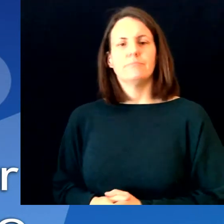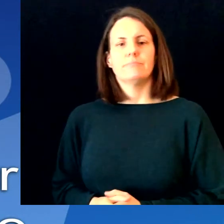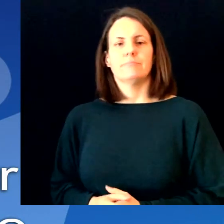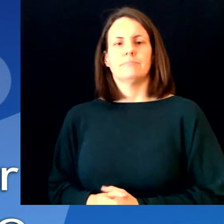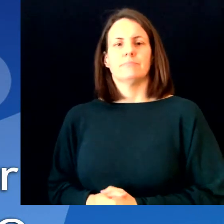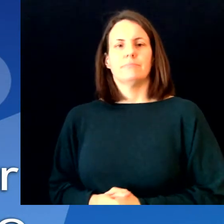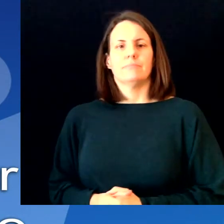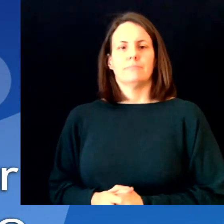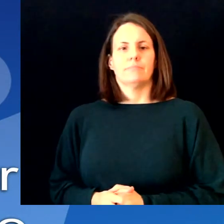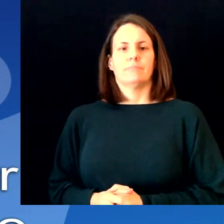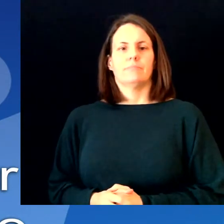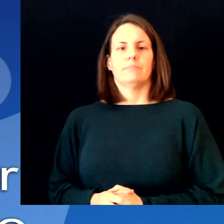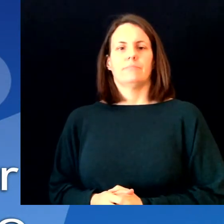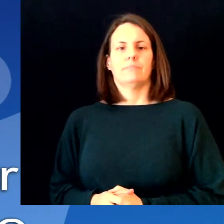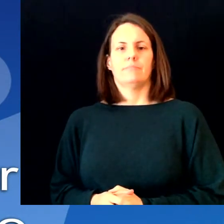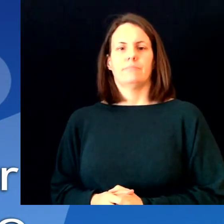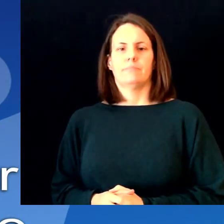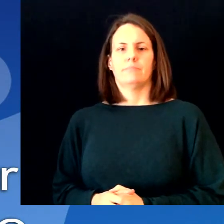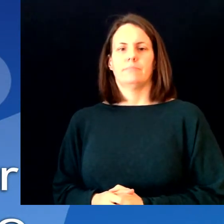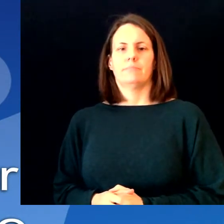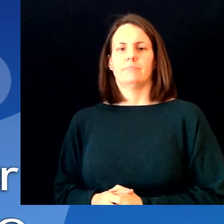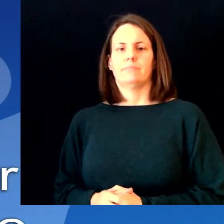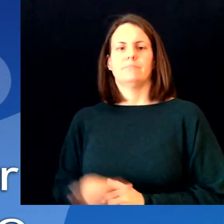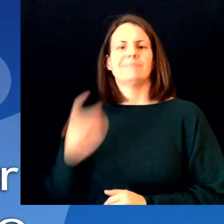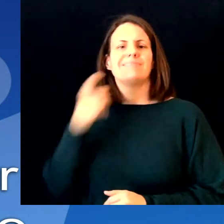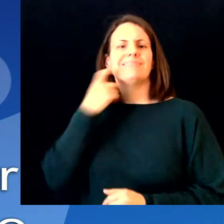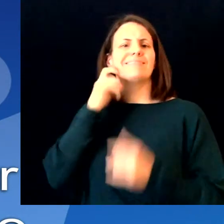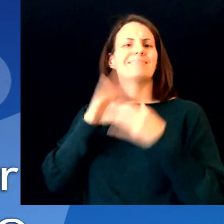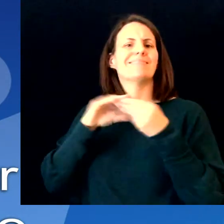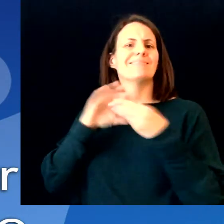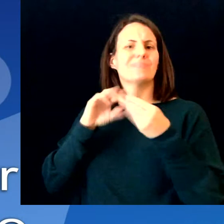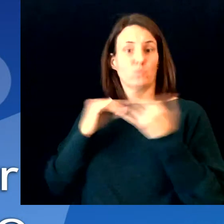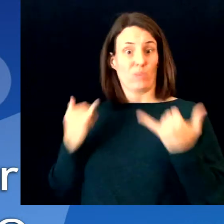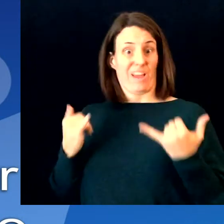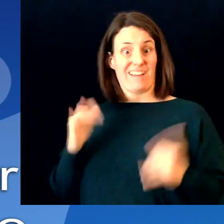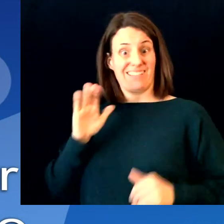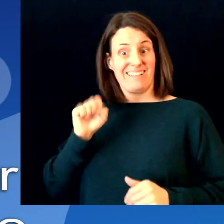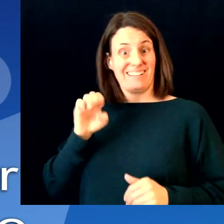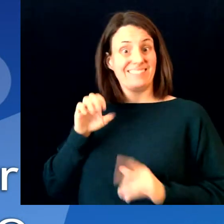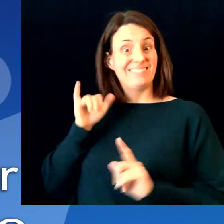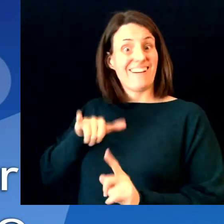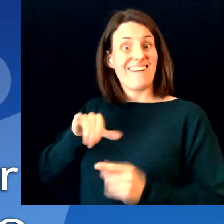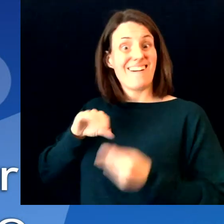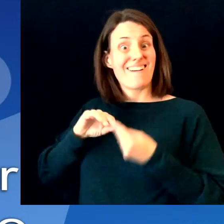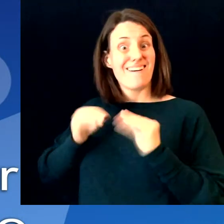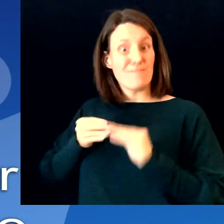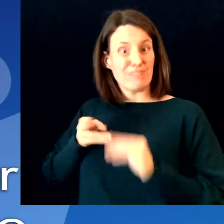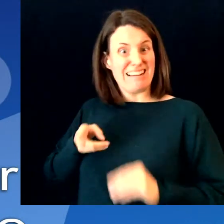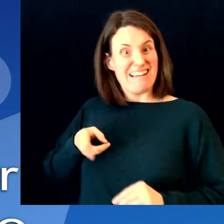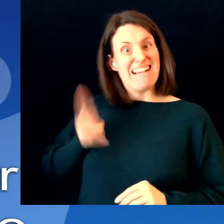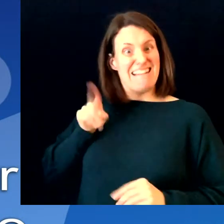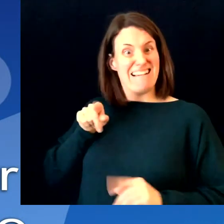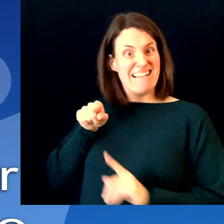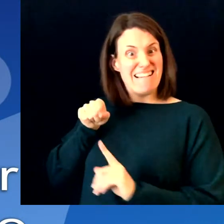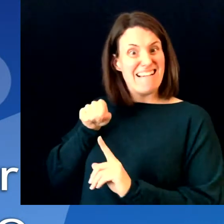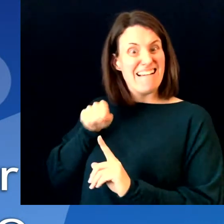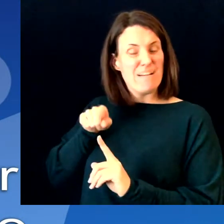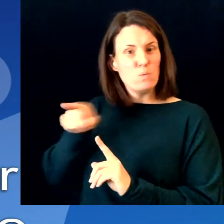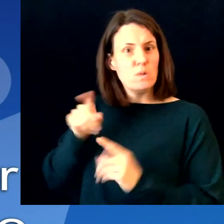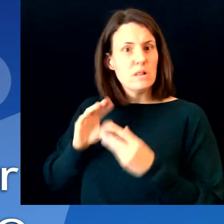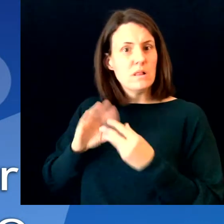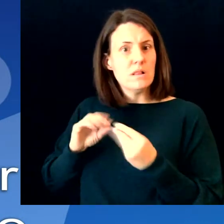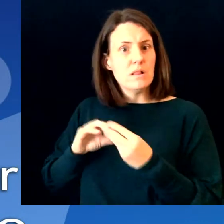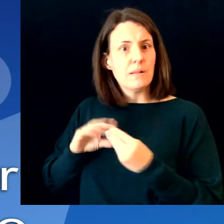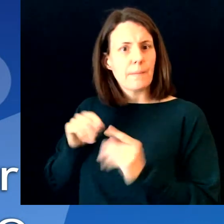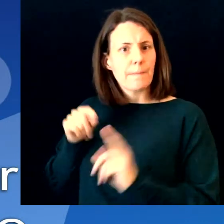by the system change, is wastewater giving us the best idea of current COVID trends,